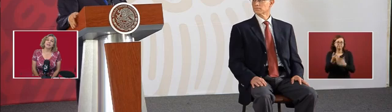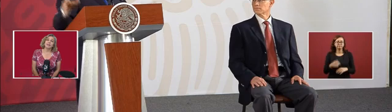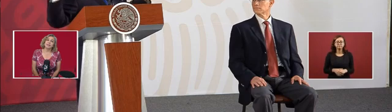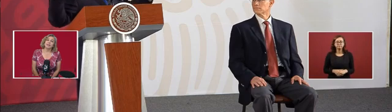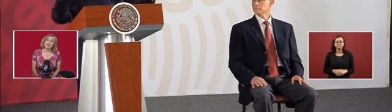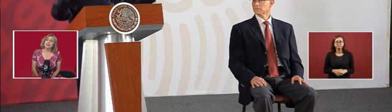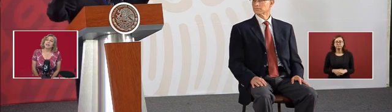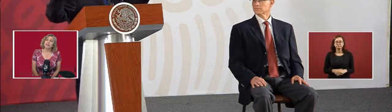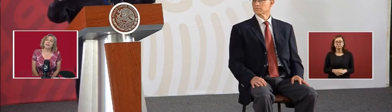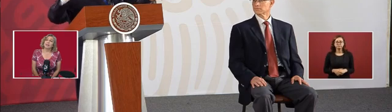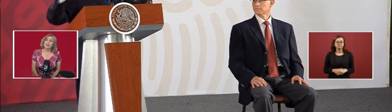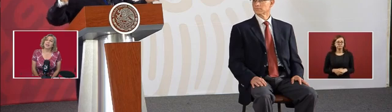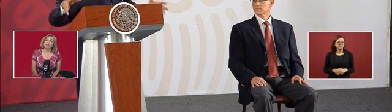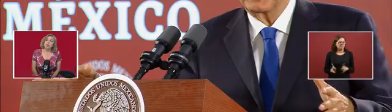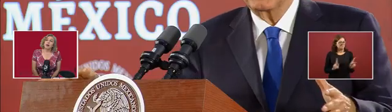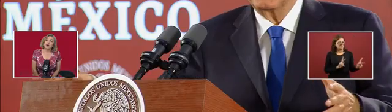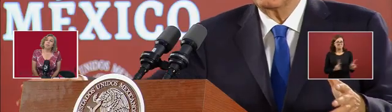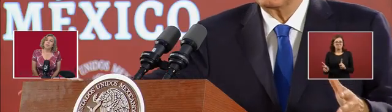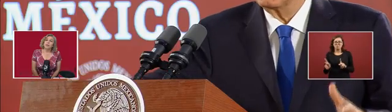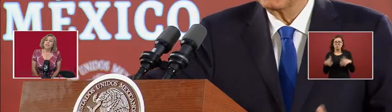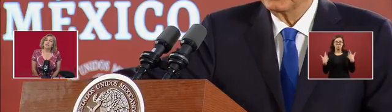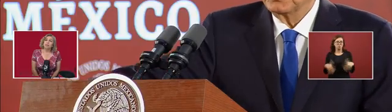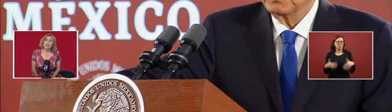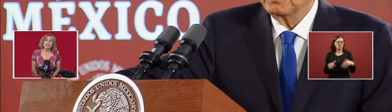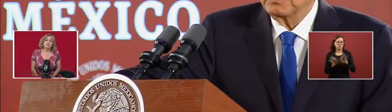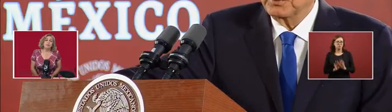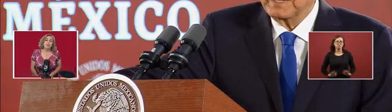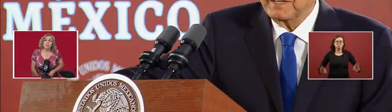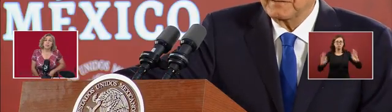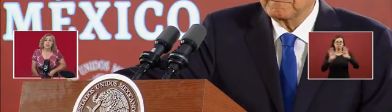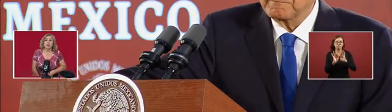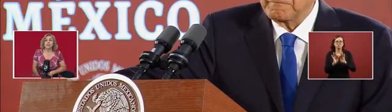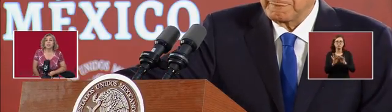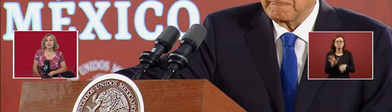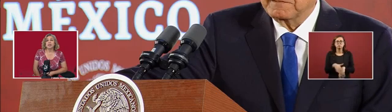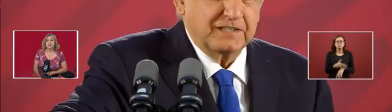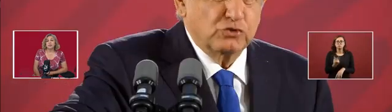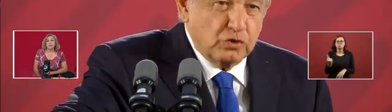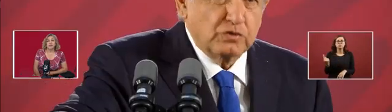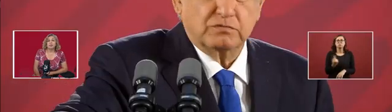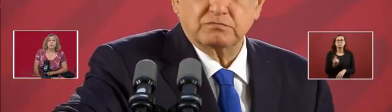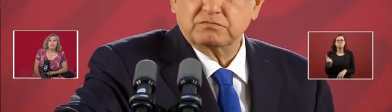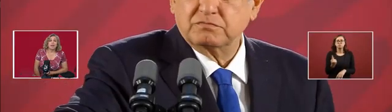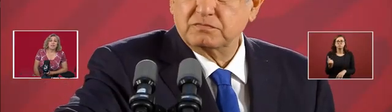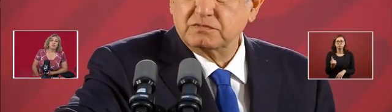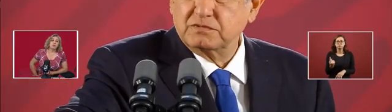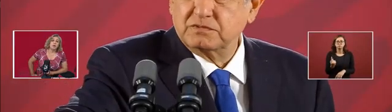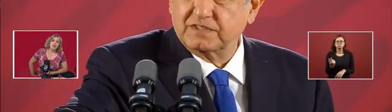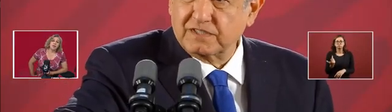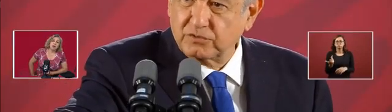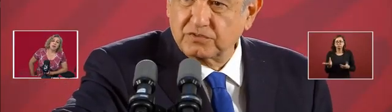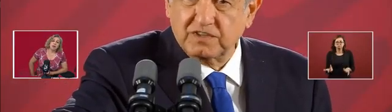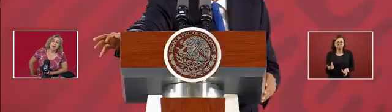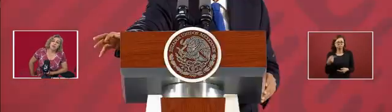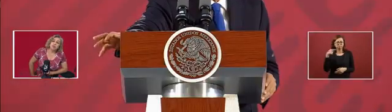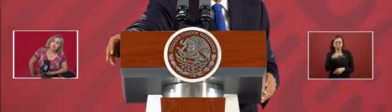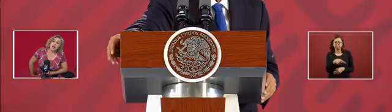otra parte, or anywhere else, y de repente and then all of a sudden desaparecen. they disappear.